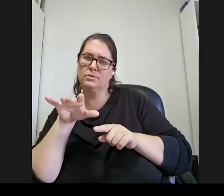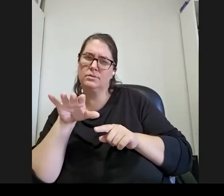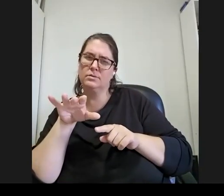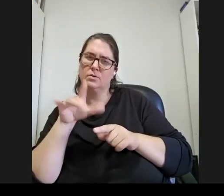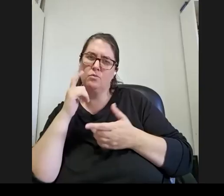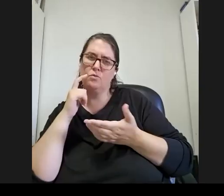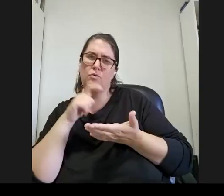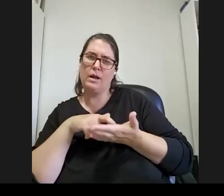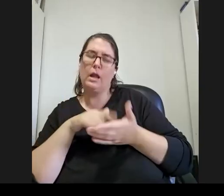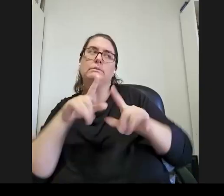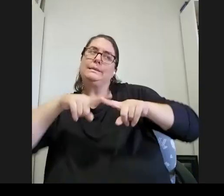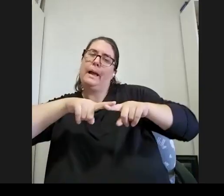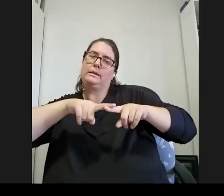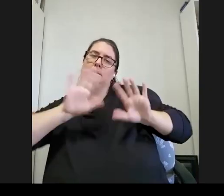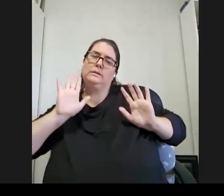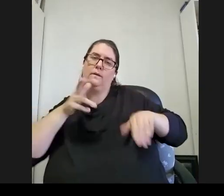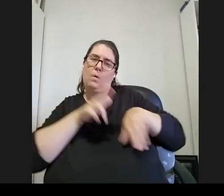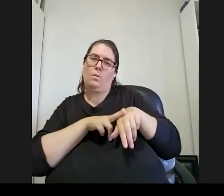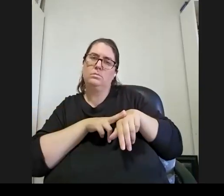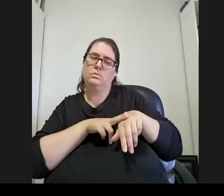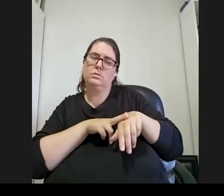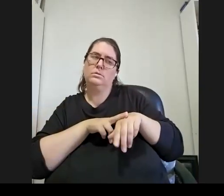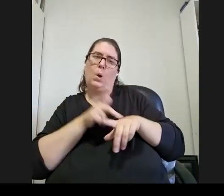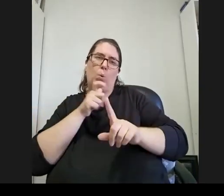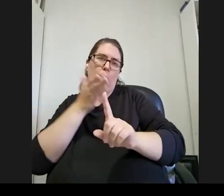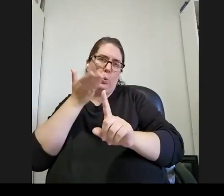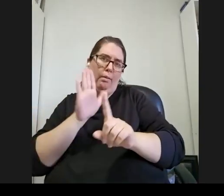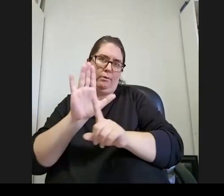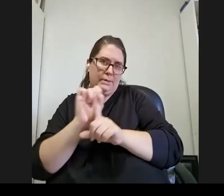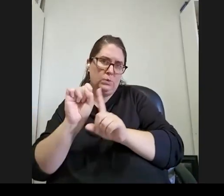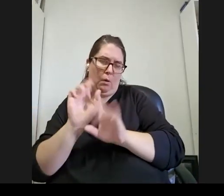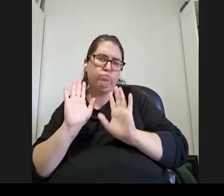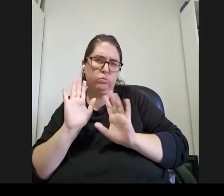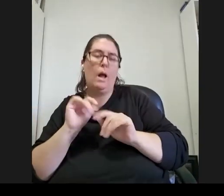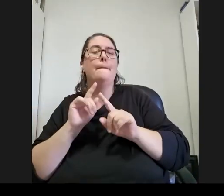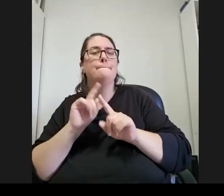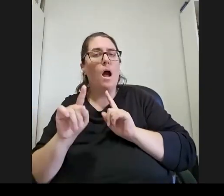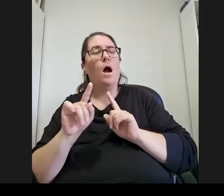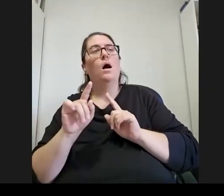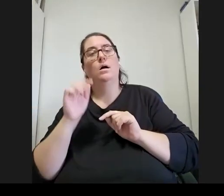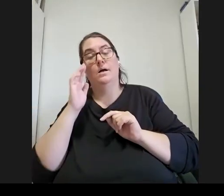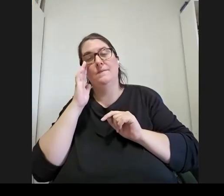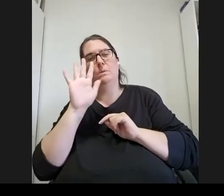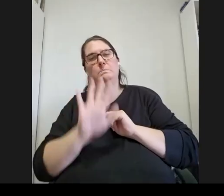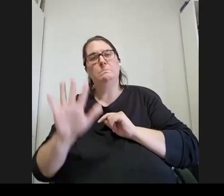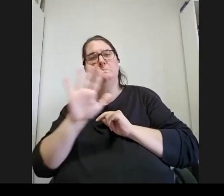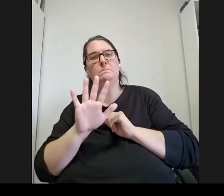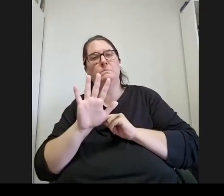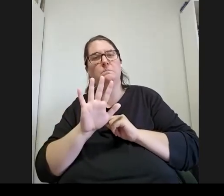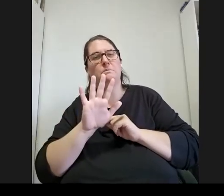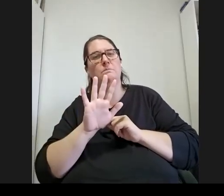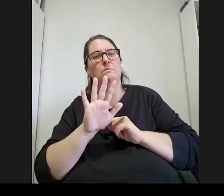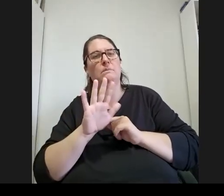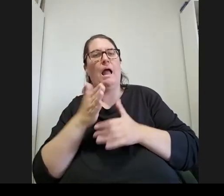recognizing that it depends on the individual and the situation, but in terms of an estimate, around how long does it take